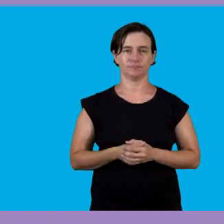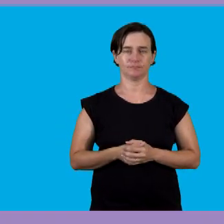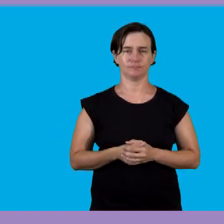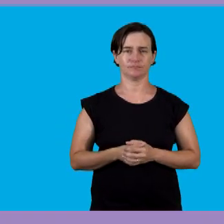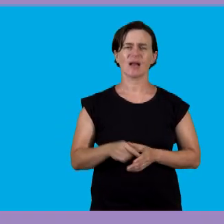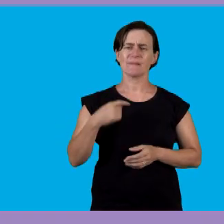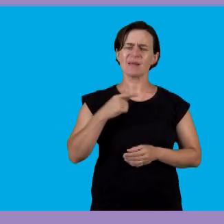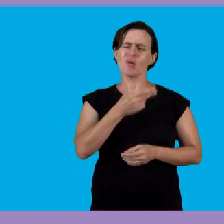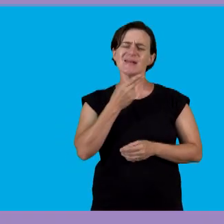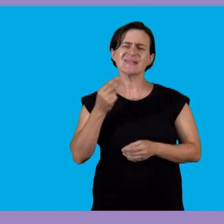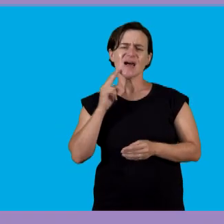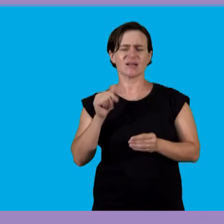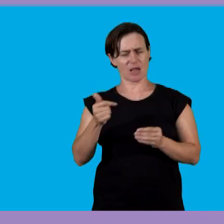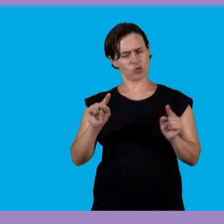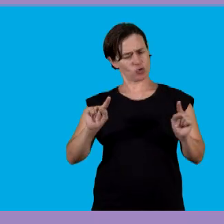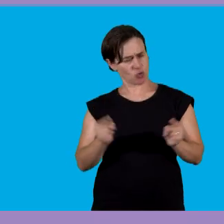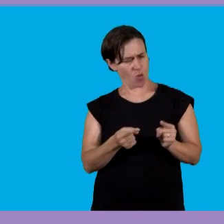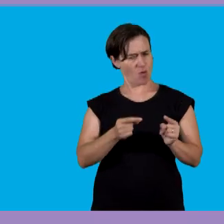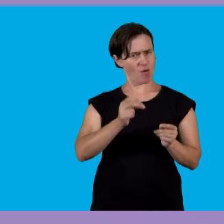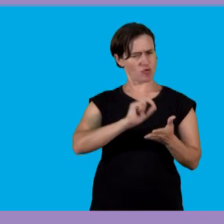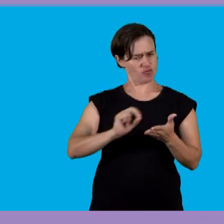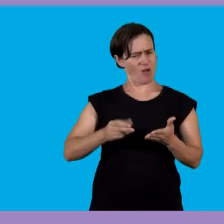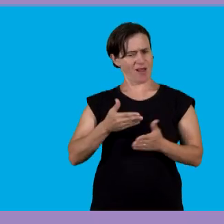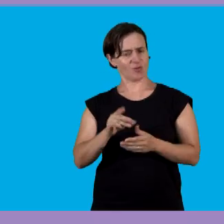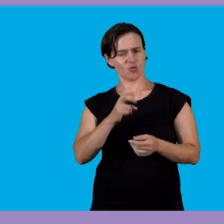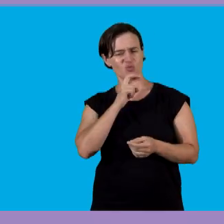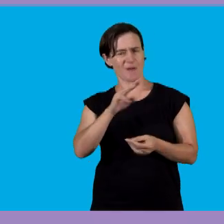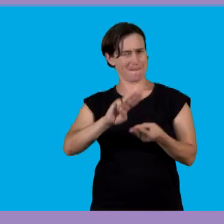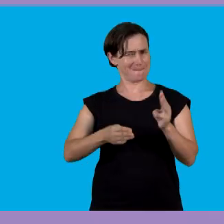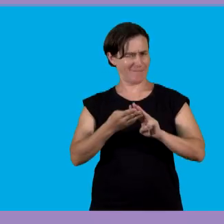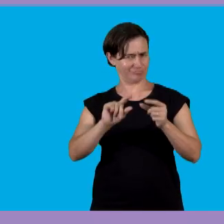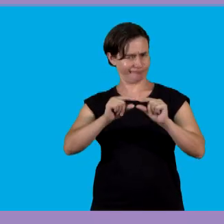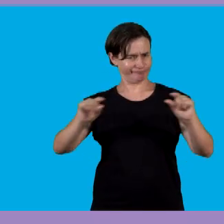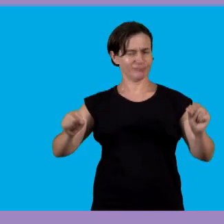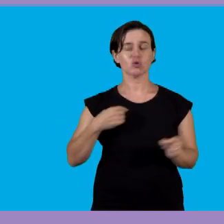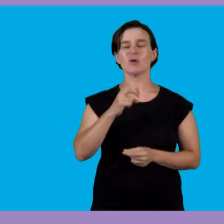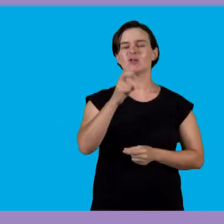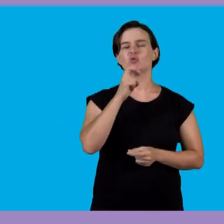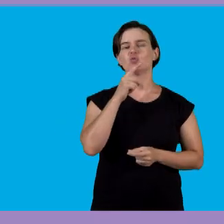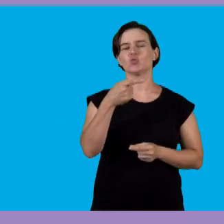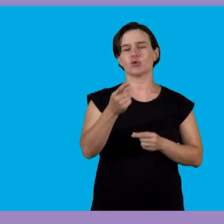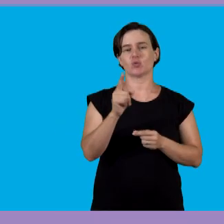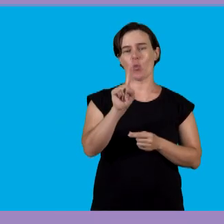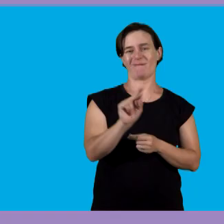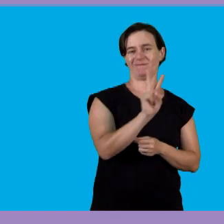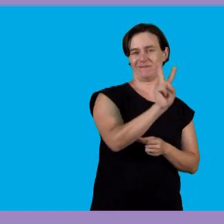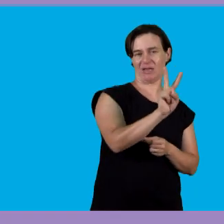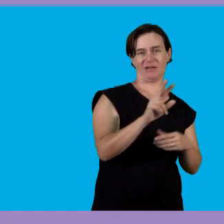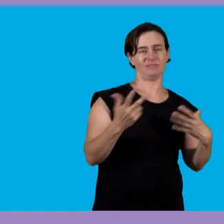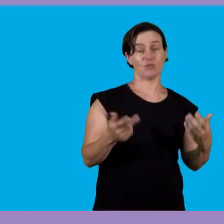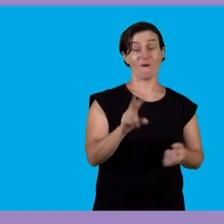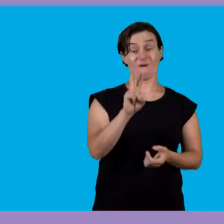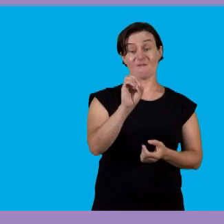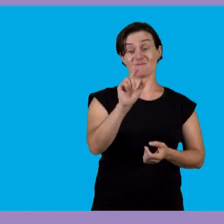it nicely as a formula or an algebraic rule, we are just going to use our symbol. So for the